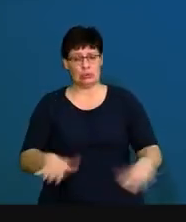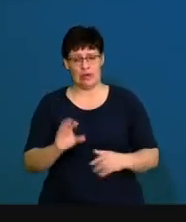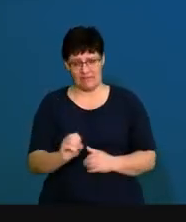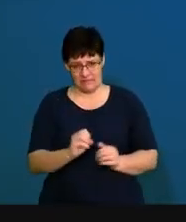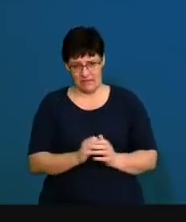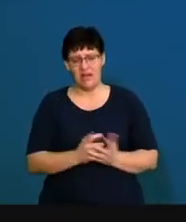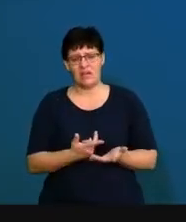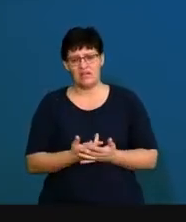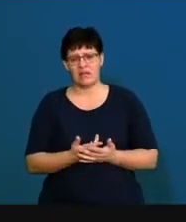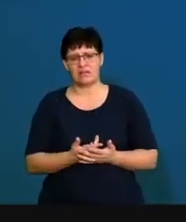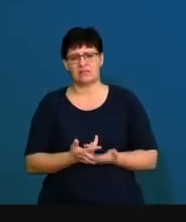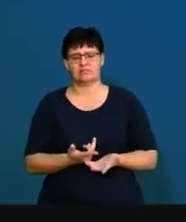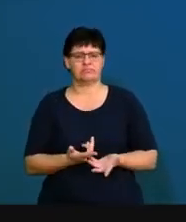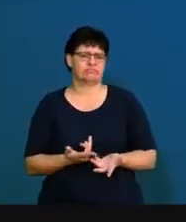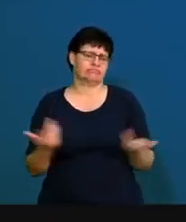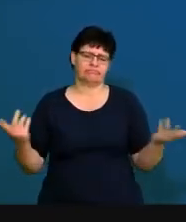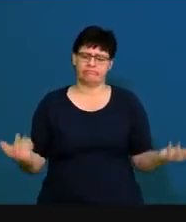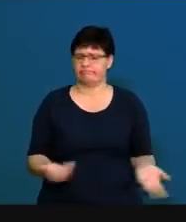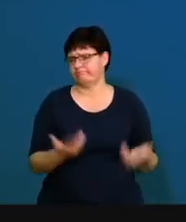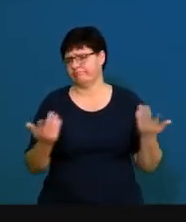as, electroplating,